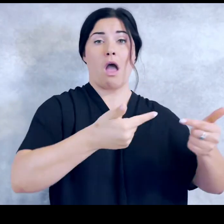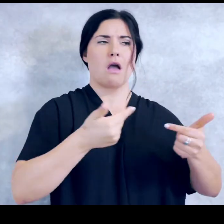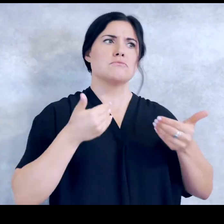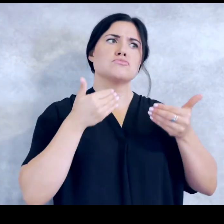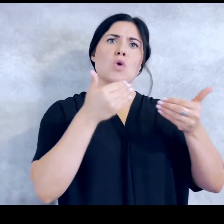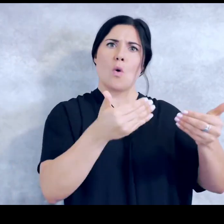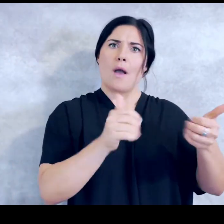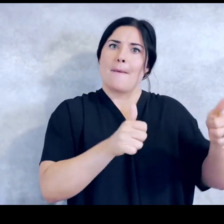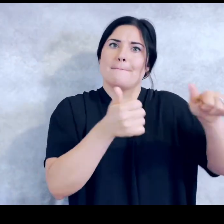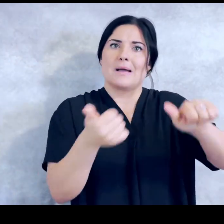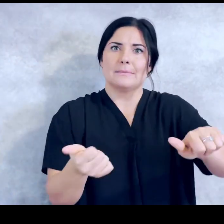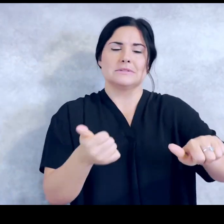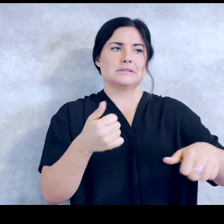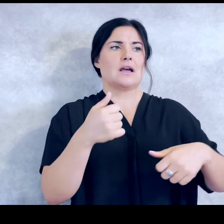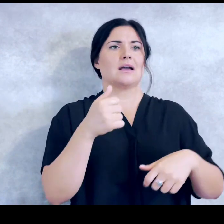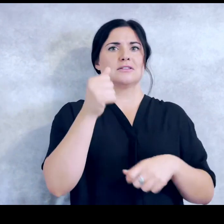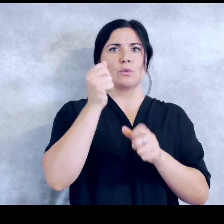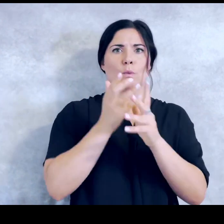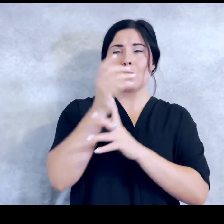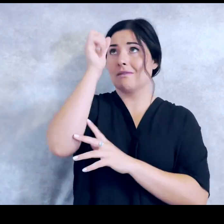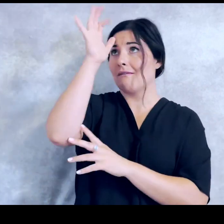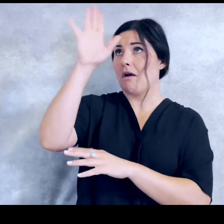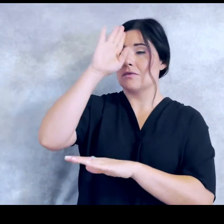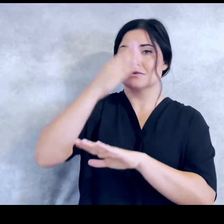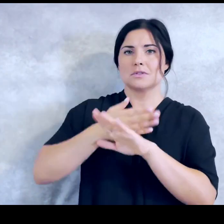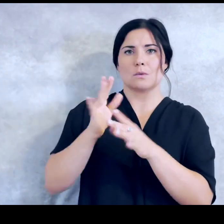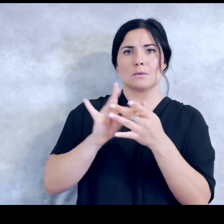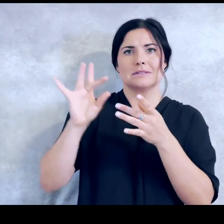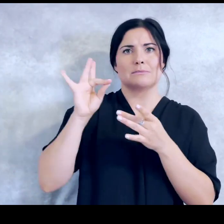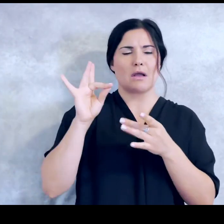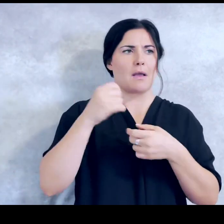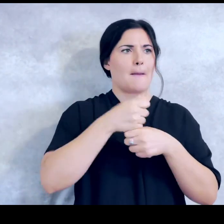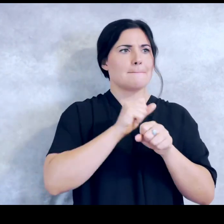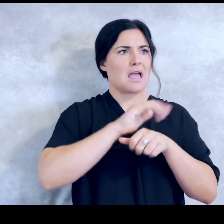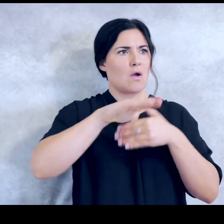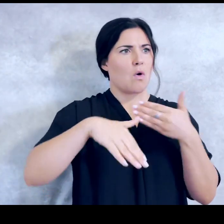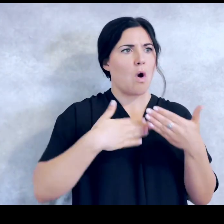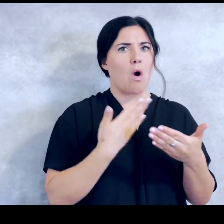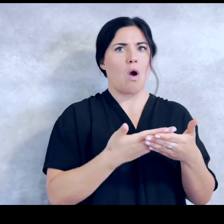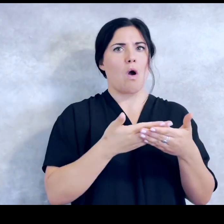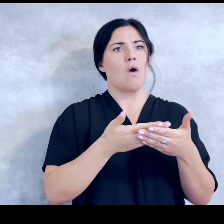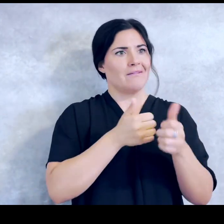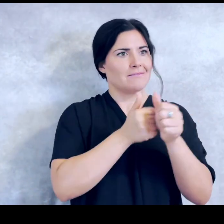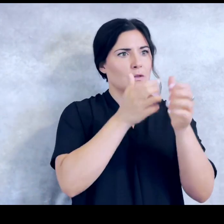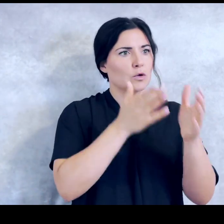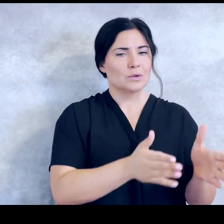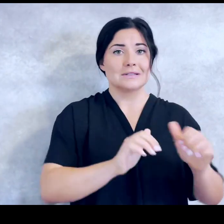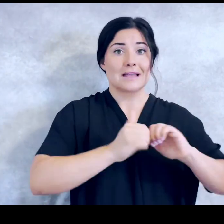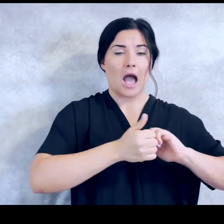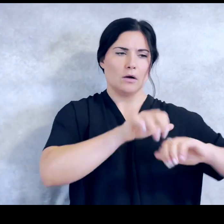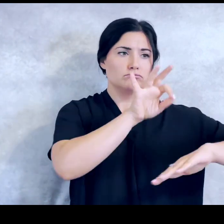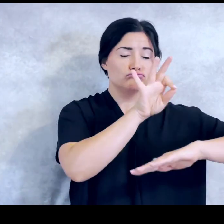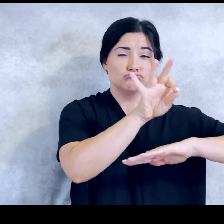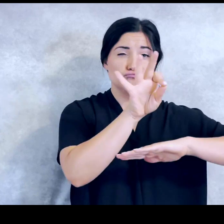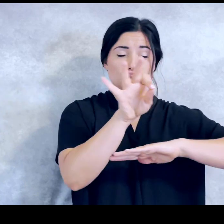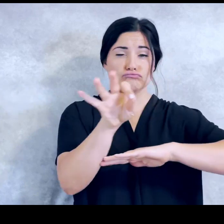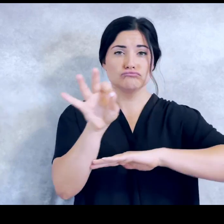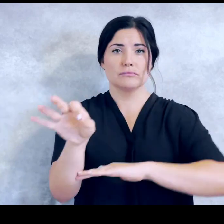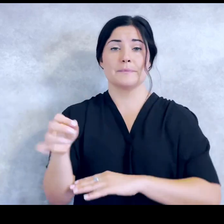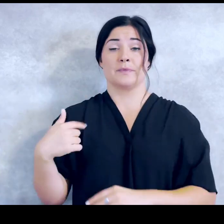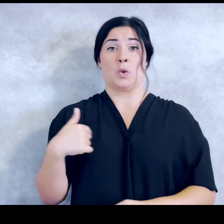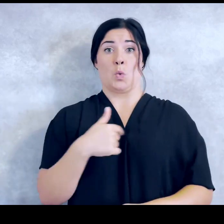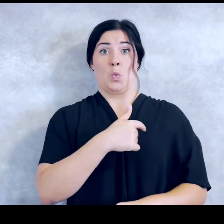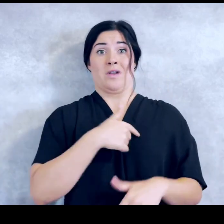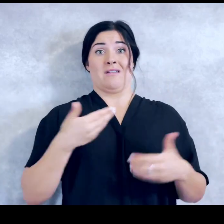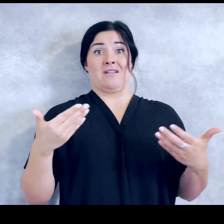make disciples of all nations, baptizing them in the name of the Father and of the Son and of the Holy Spirit. And he reminds the church that we don't just exist